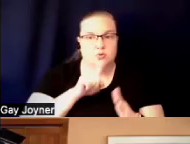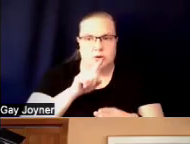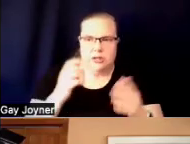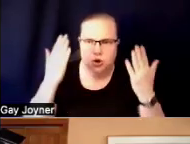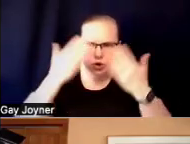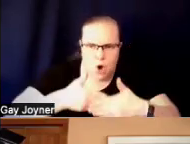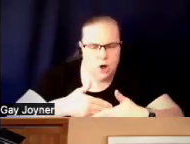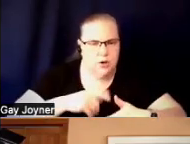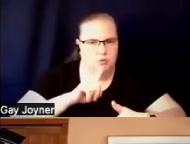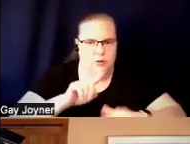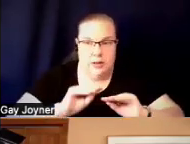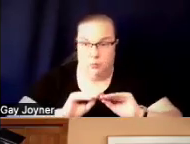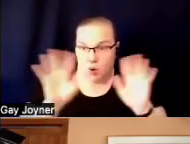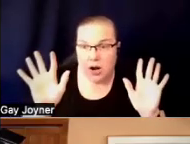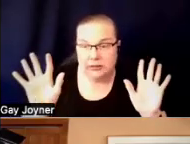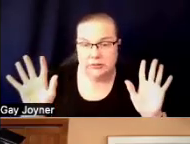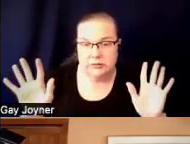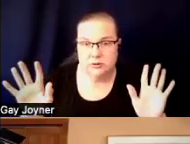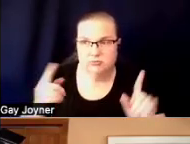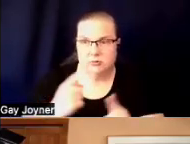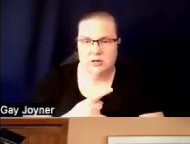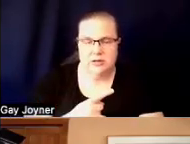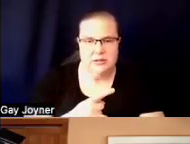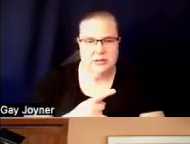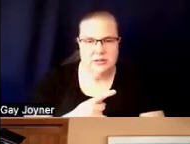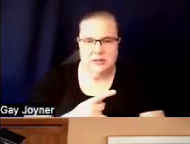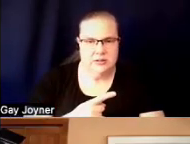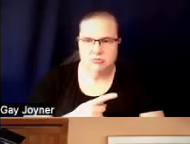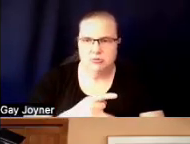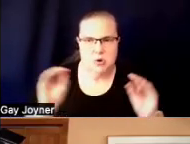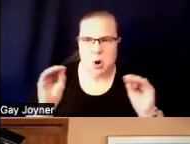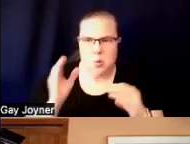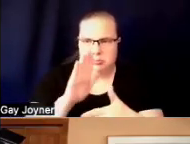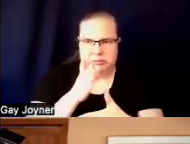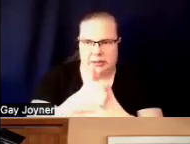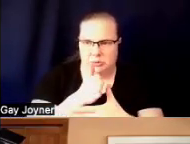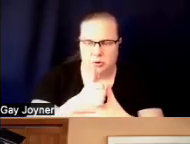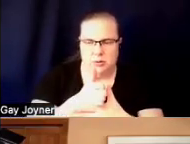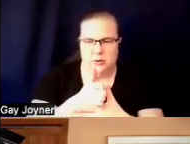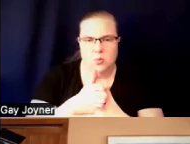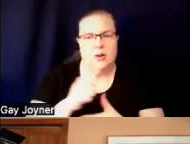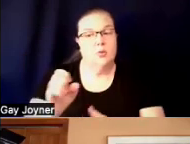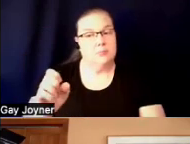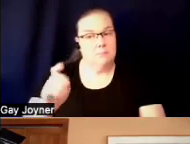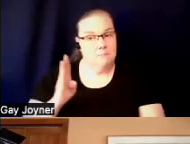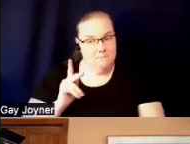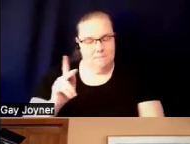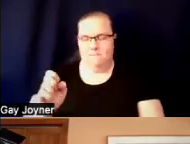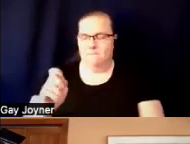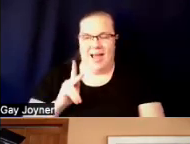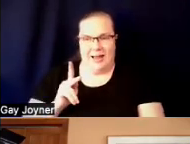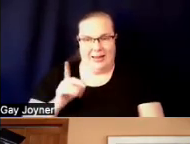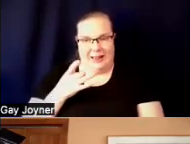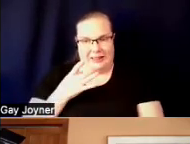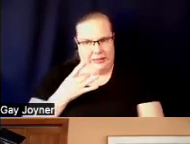really bright. There's it hardly any in was. between. It was pretty much backlit, when I was